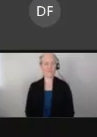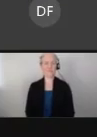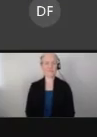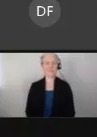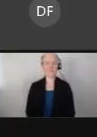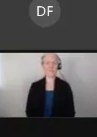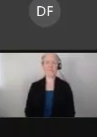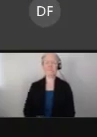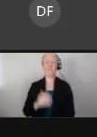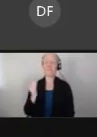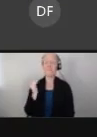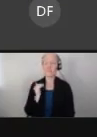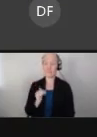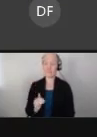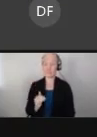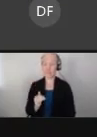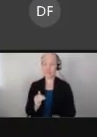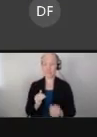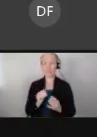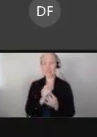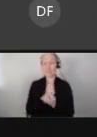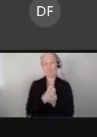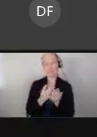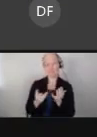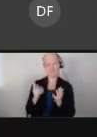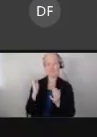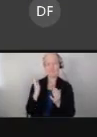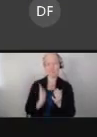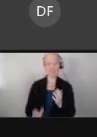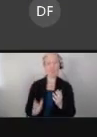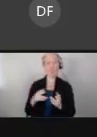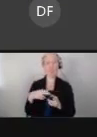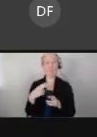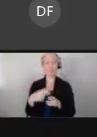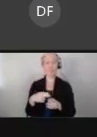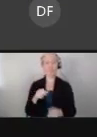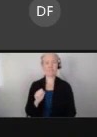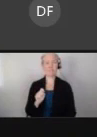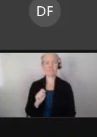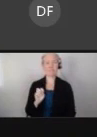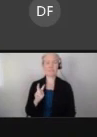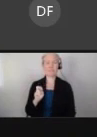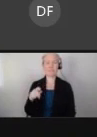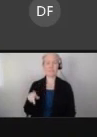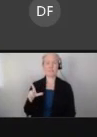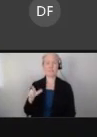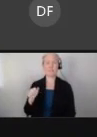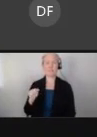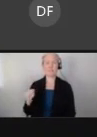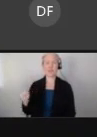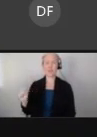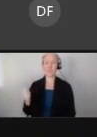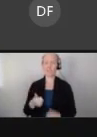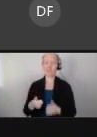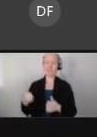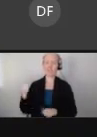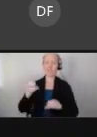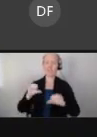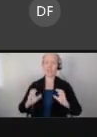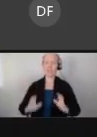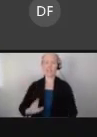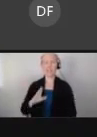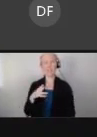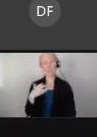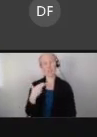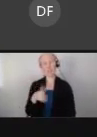Next up in our group of speakers is Steve Platts, Chief Scientist in the Human Research Program, and he will talk about